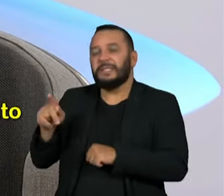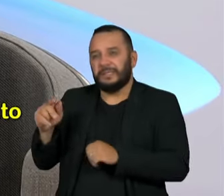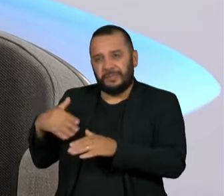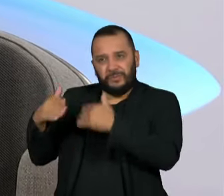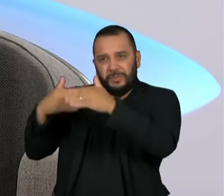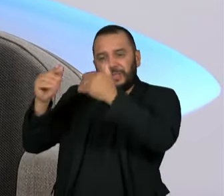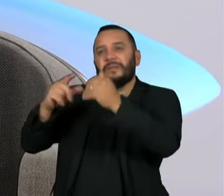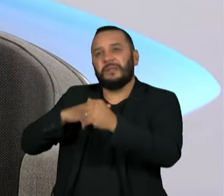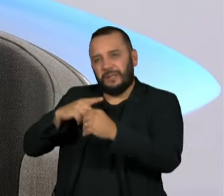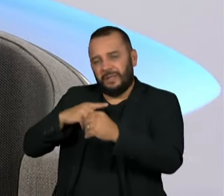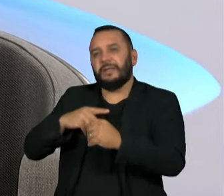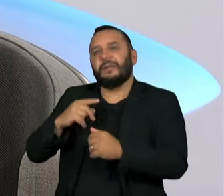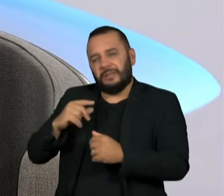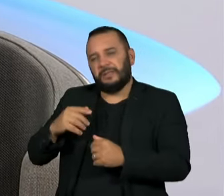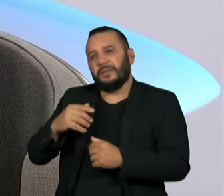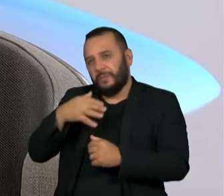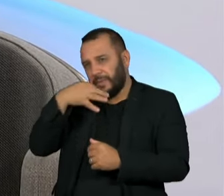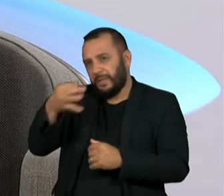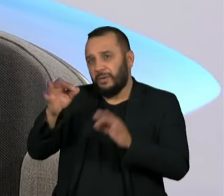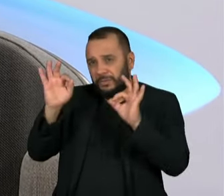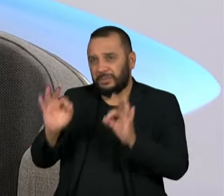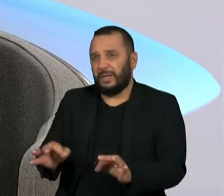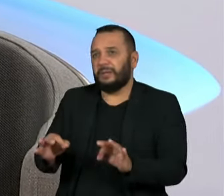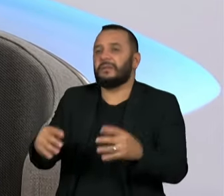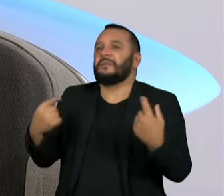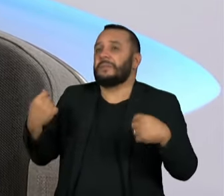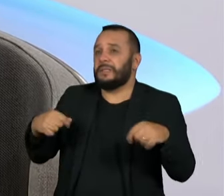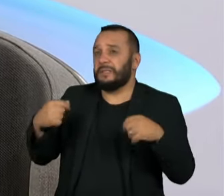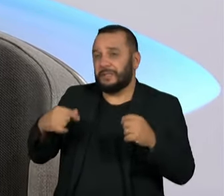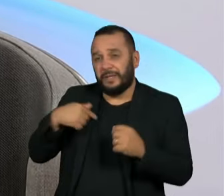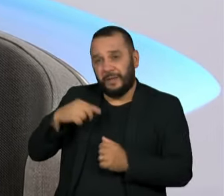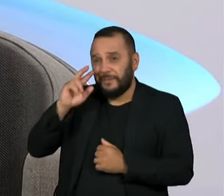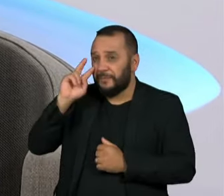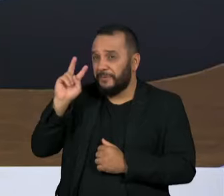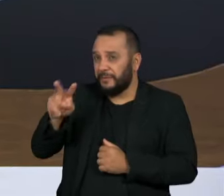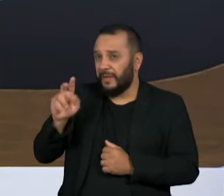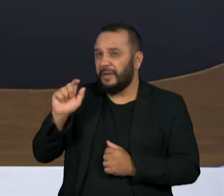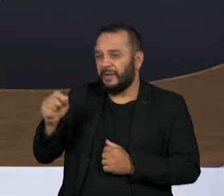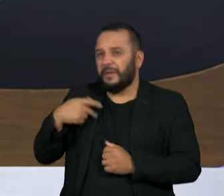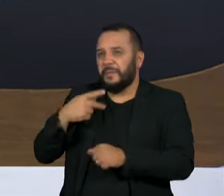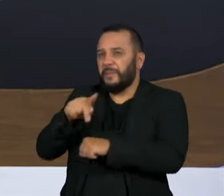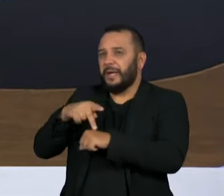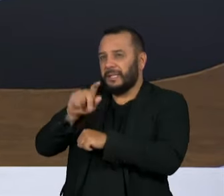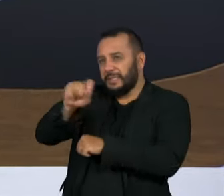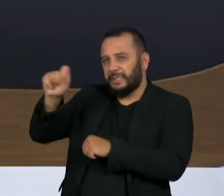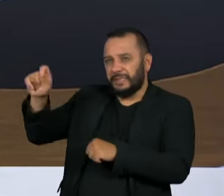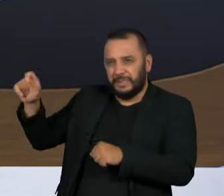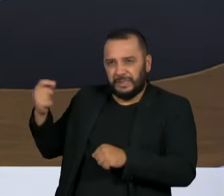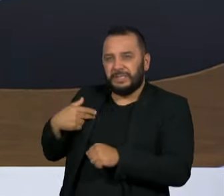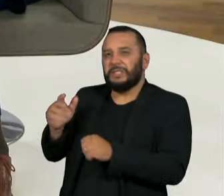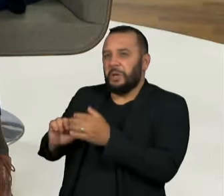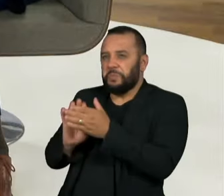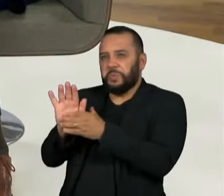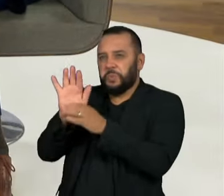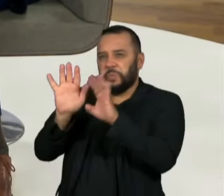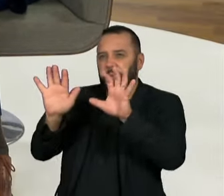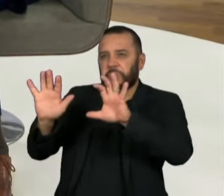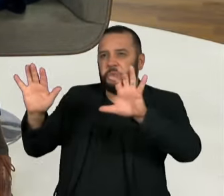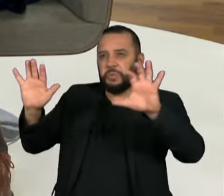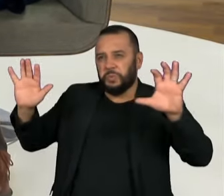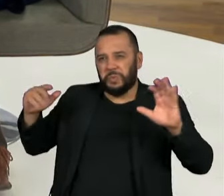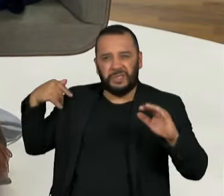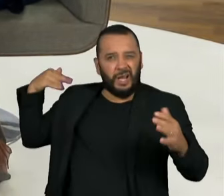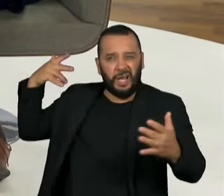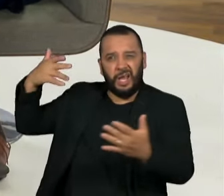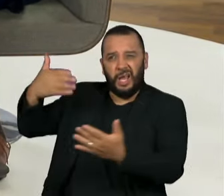point when they say we need to look at the historic contribution of countries to carbon emissions,